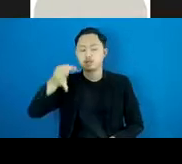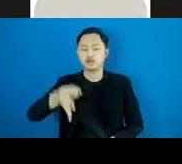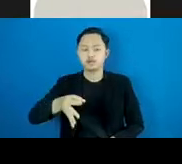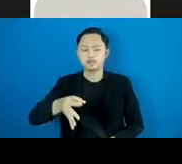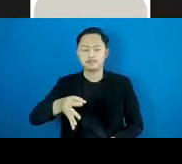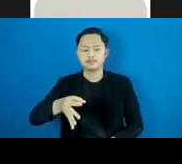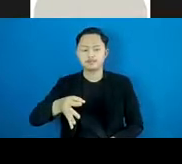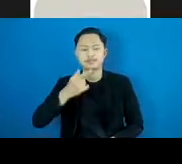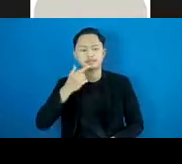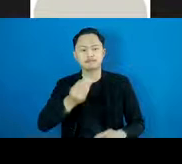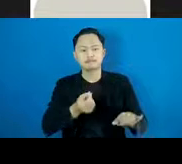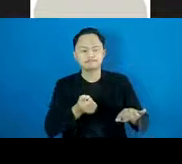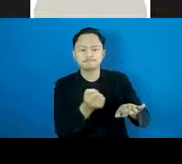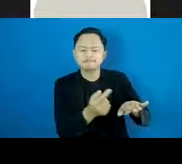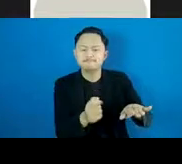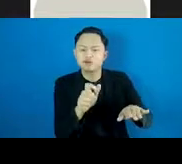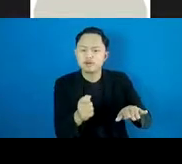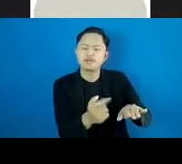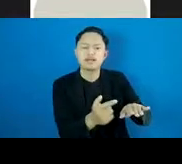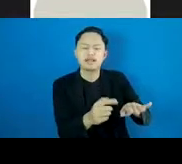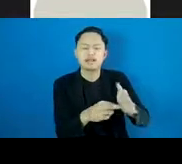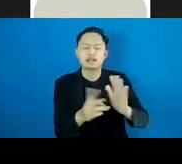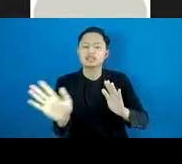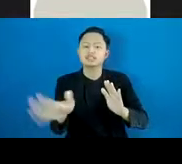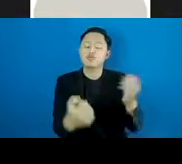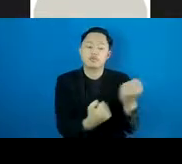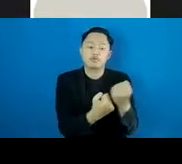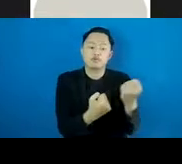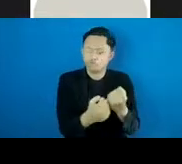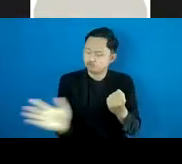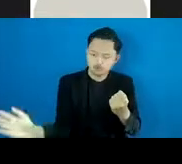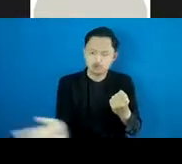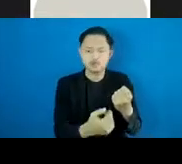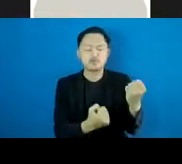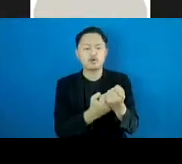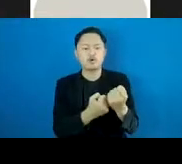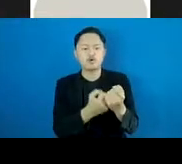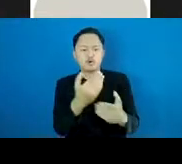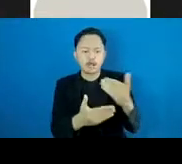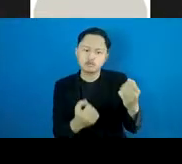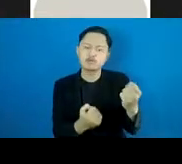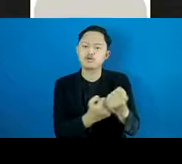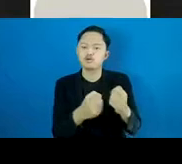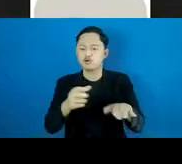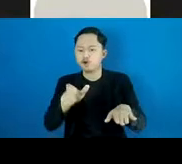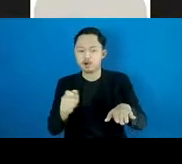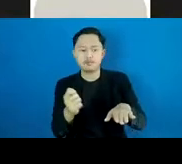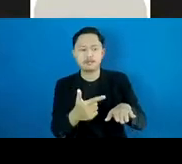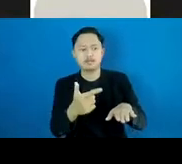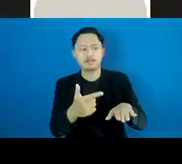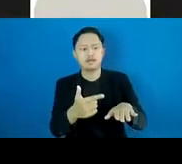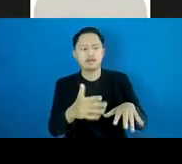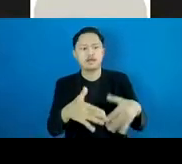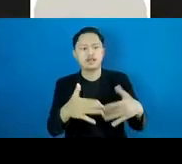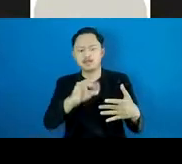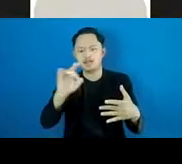the consumer. So all support, and also above all support from the operators who are going to operate these buses. So all